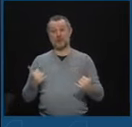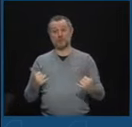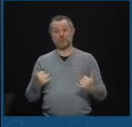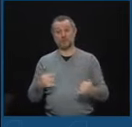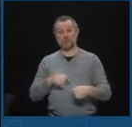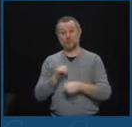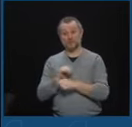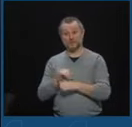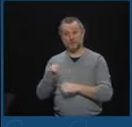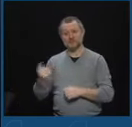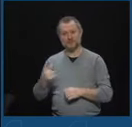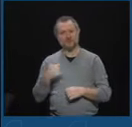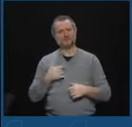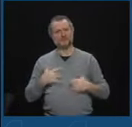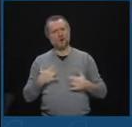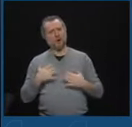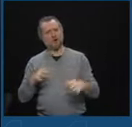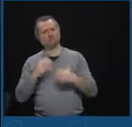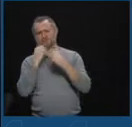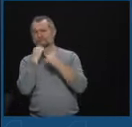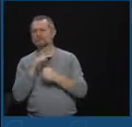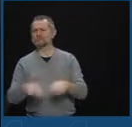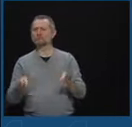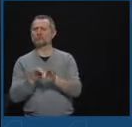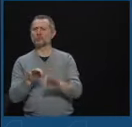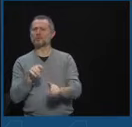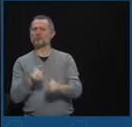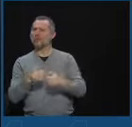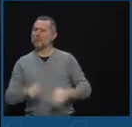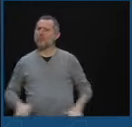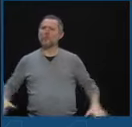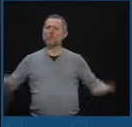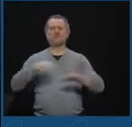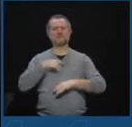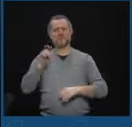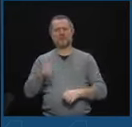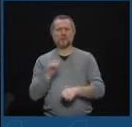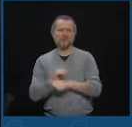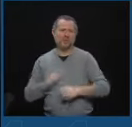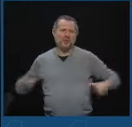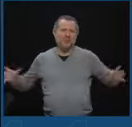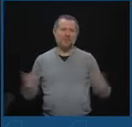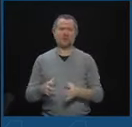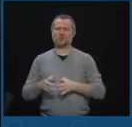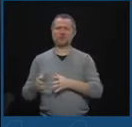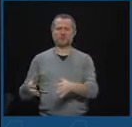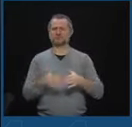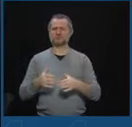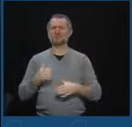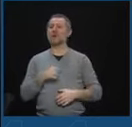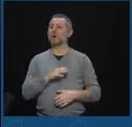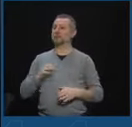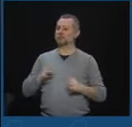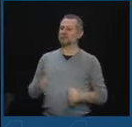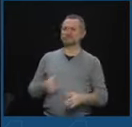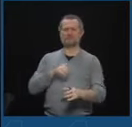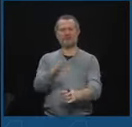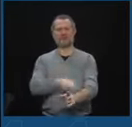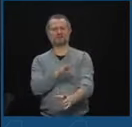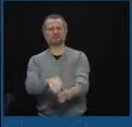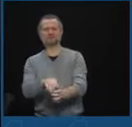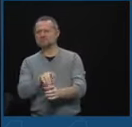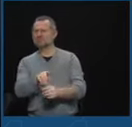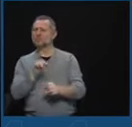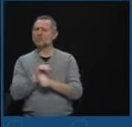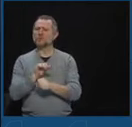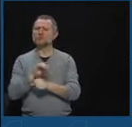feel very significant, that we all need to have a all hands on deck approach to. All my commissioners are fully engaged in working on